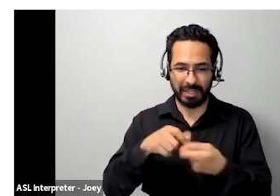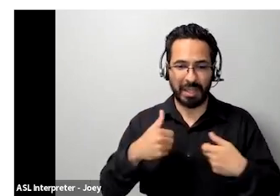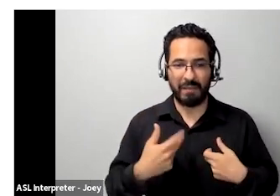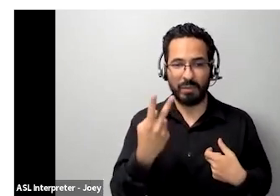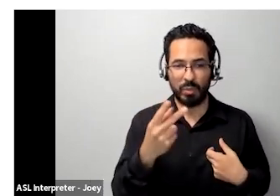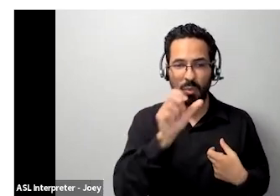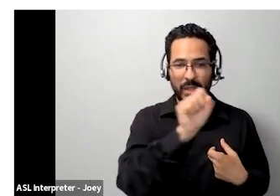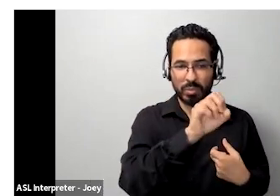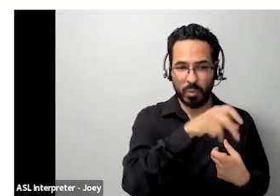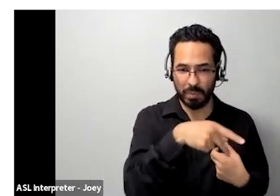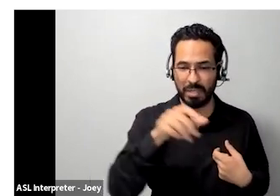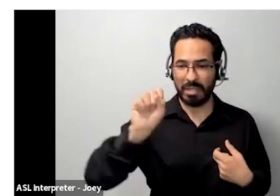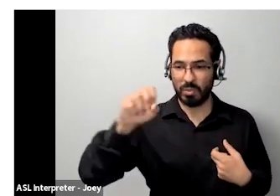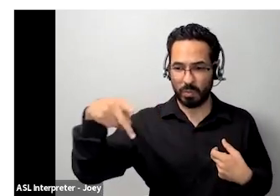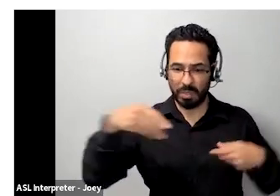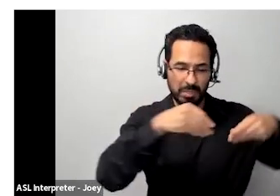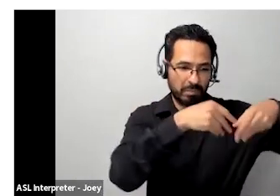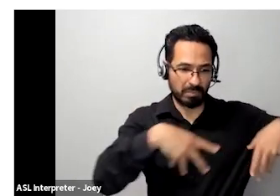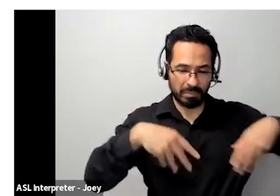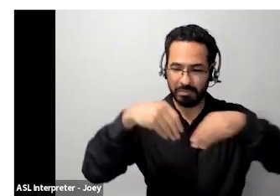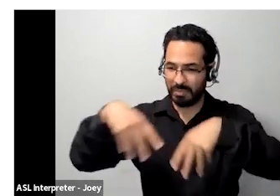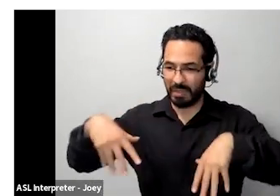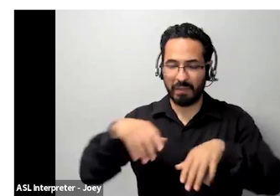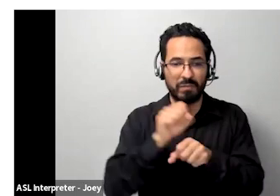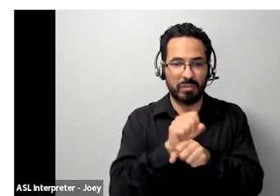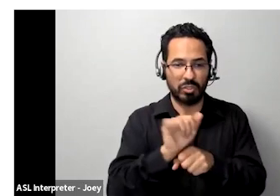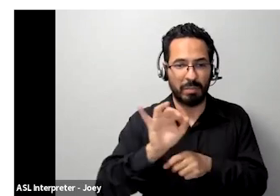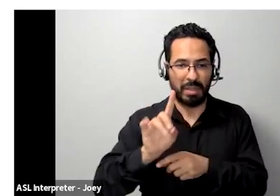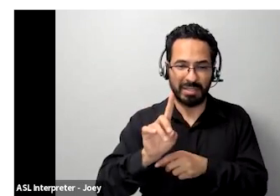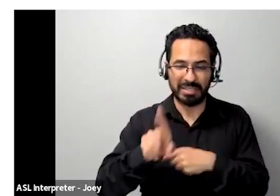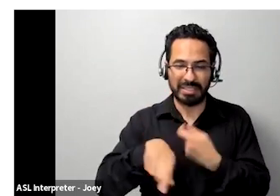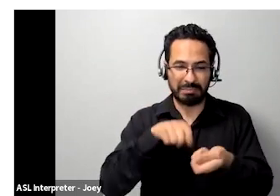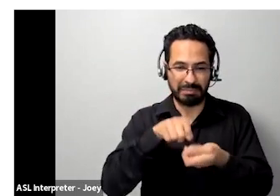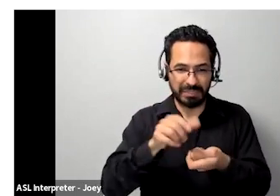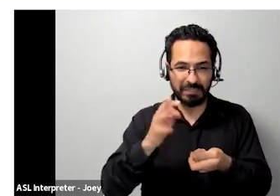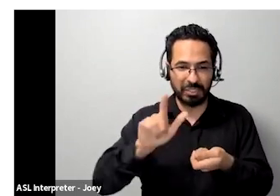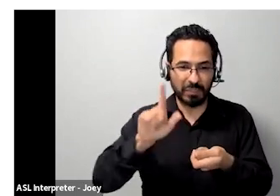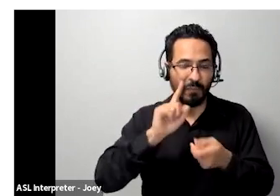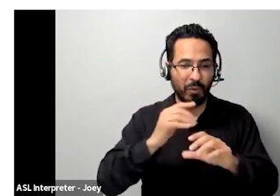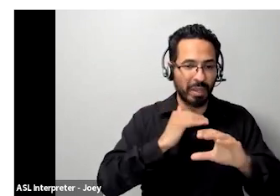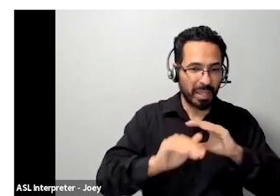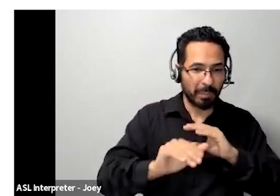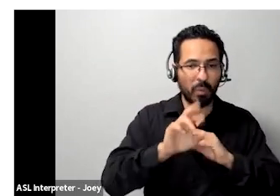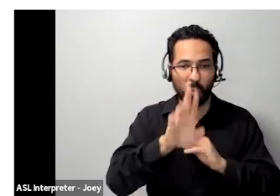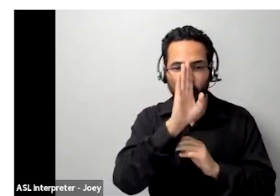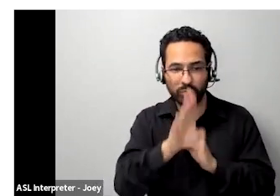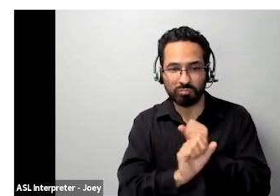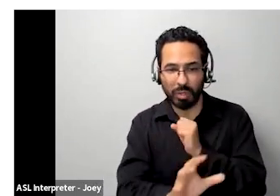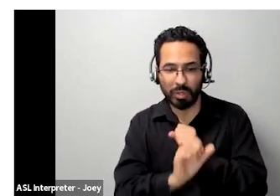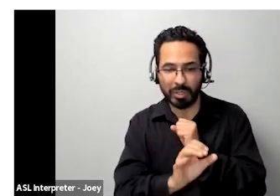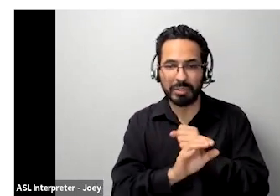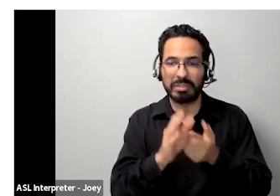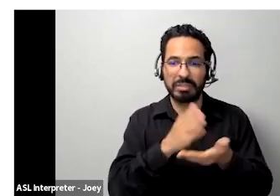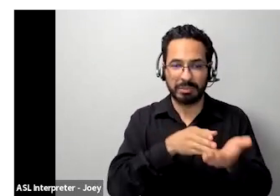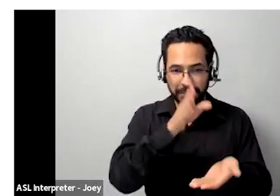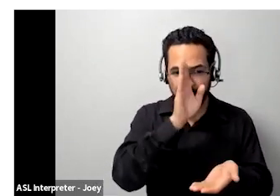underneath an array of job aids that are really channel specific. For email direct marketing, here's some direct instruction.